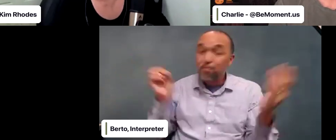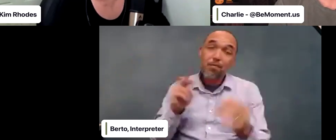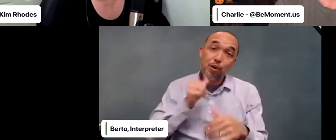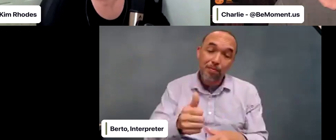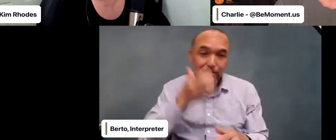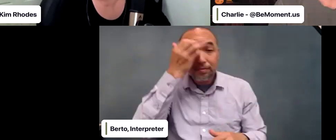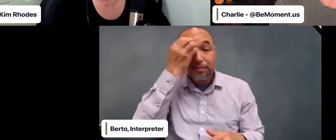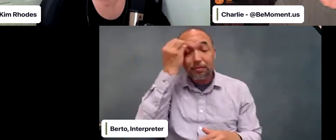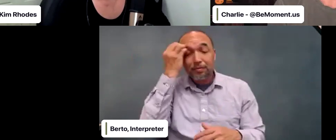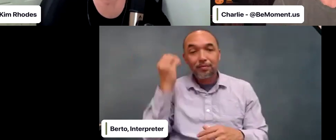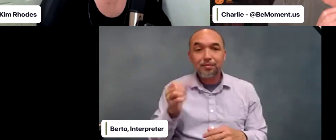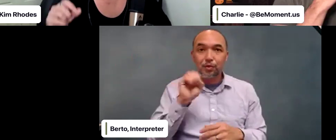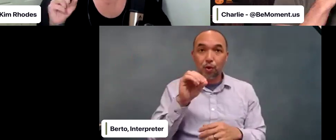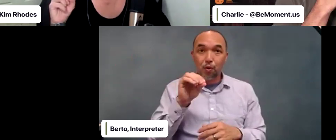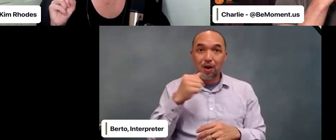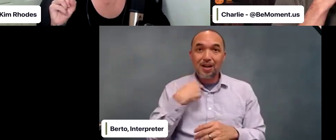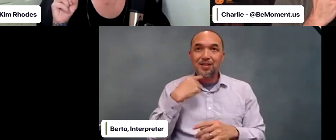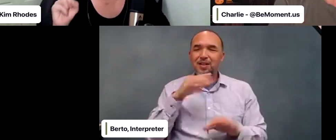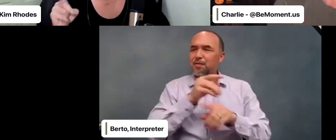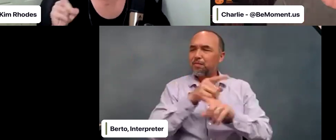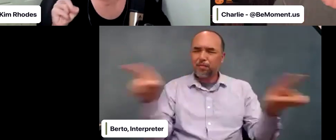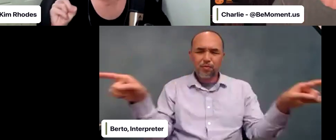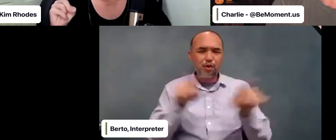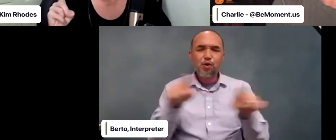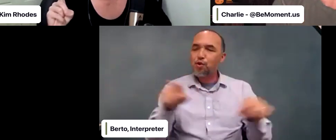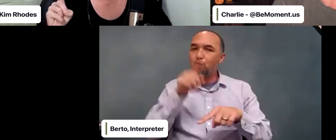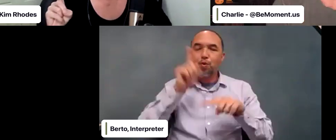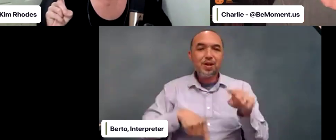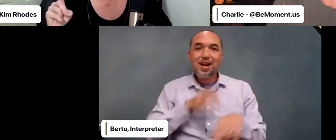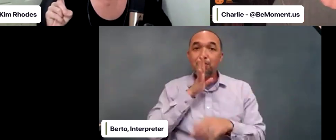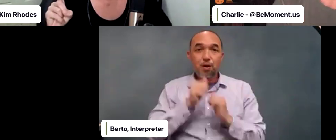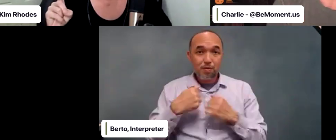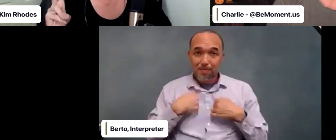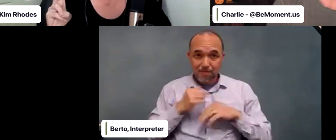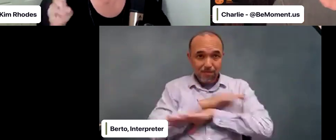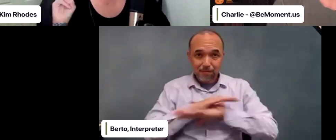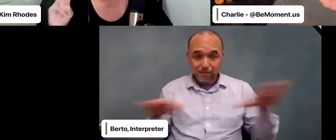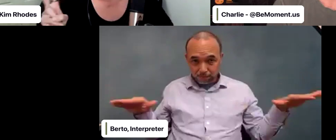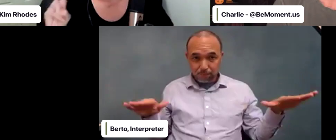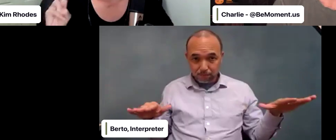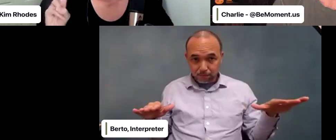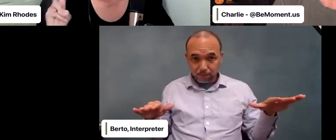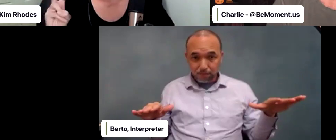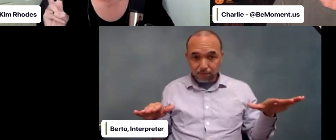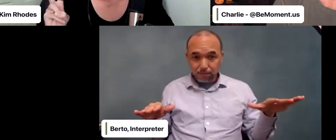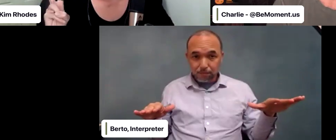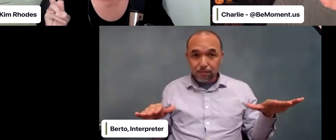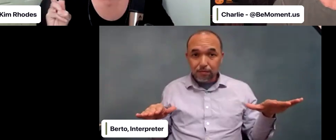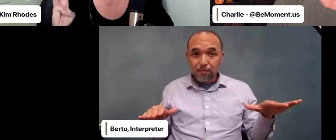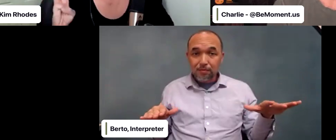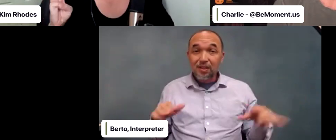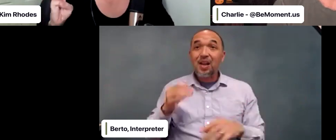you don't get to talk to me unless it has to be me. I can actually do something to